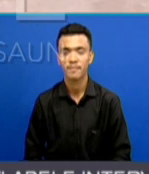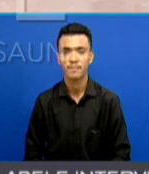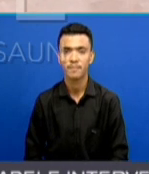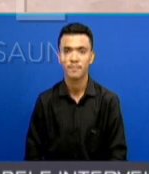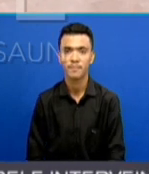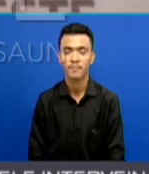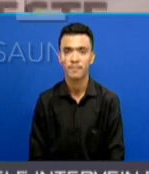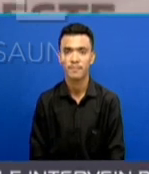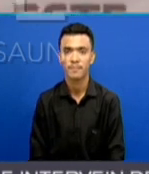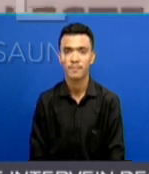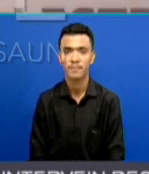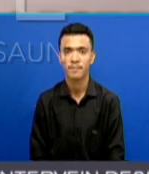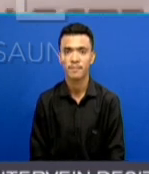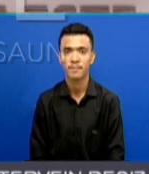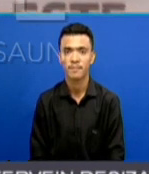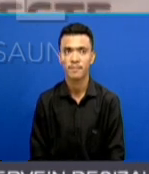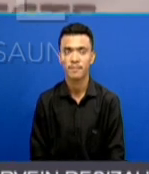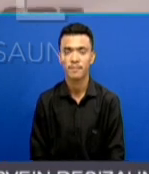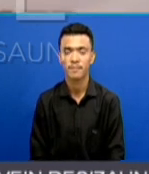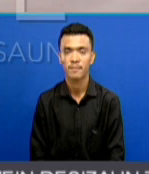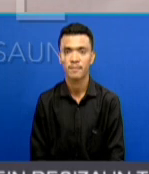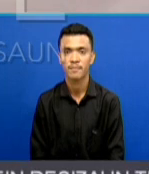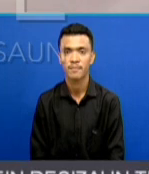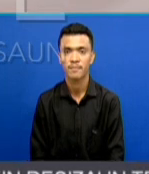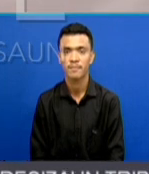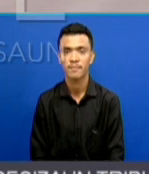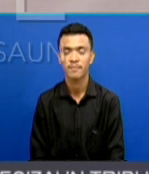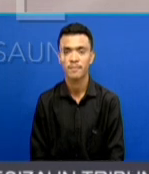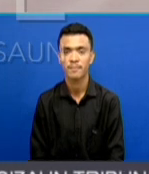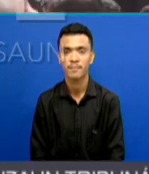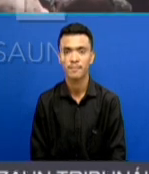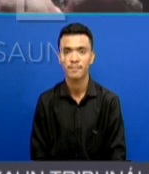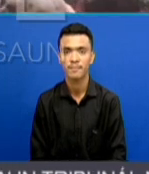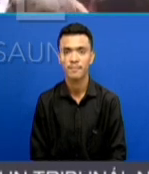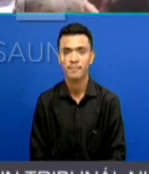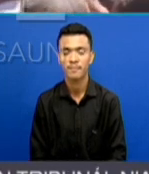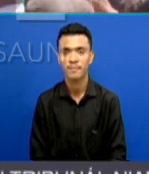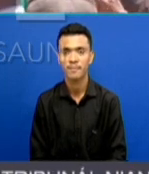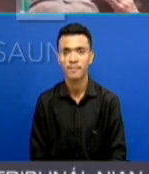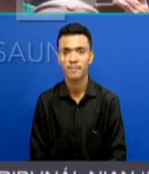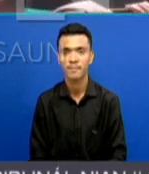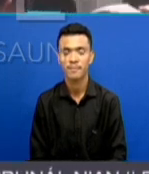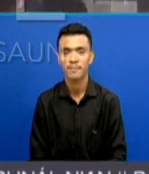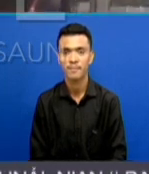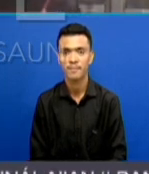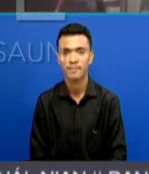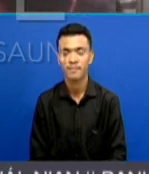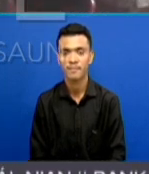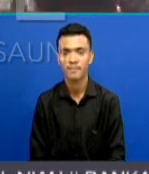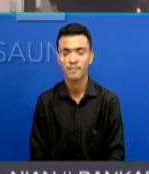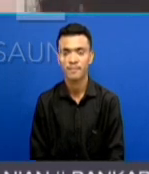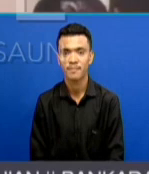year, we are going to sign to build another schools to support